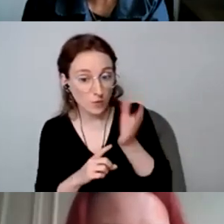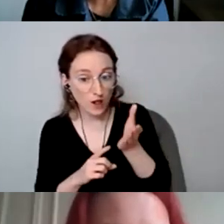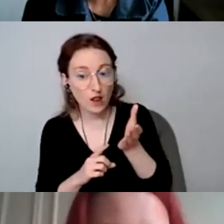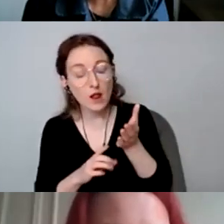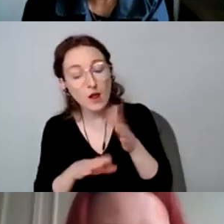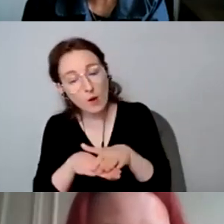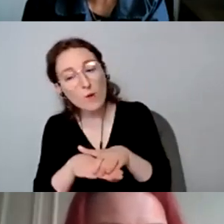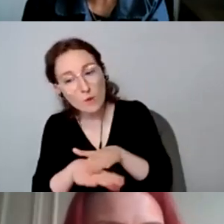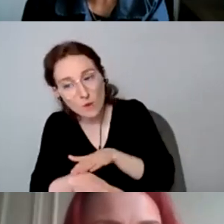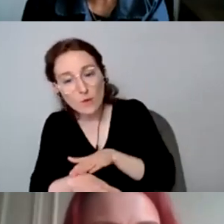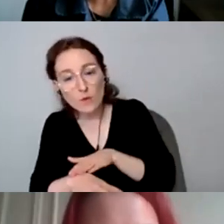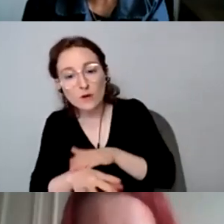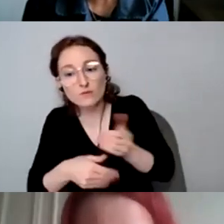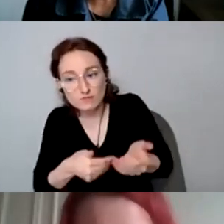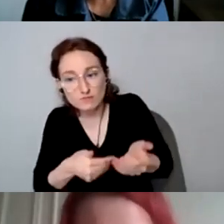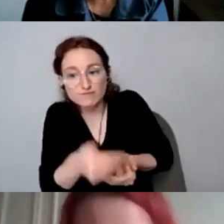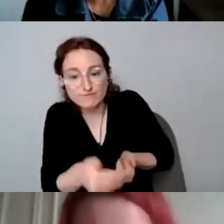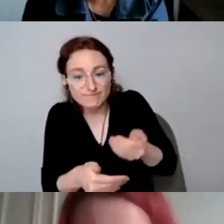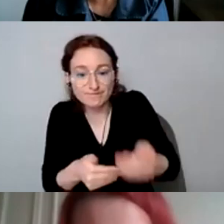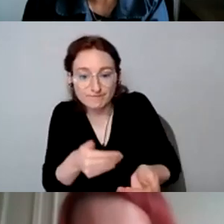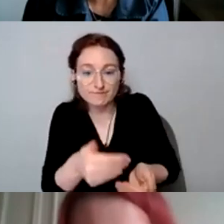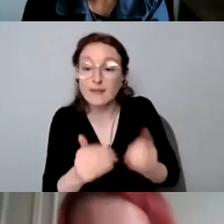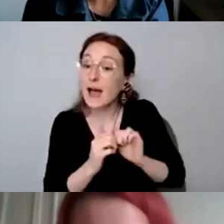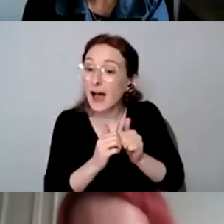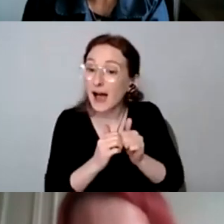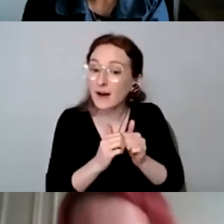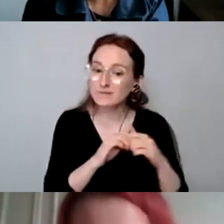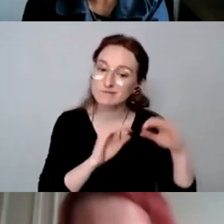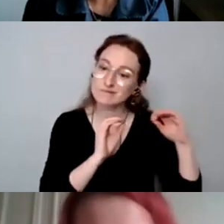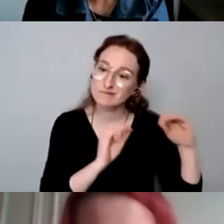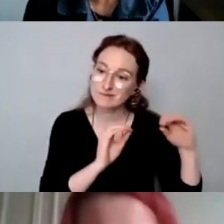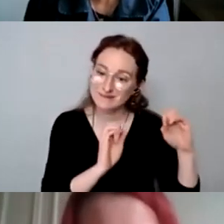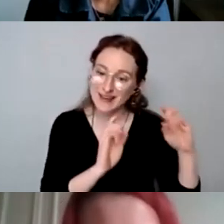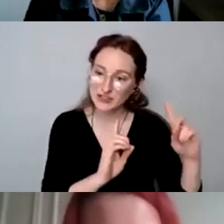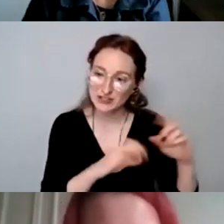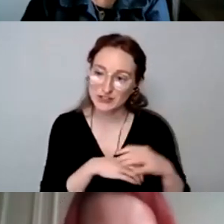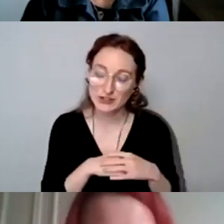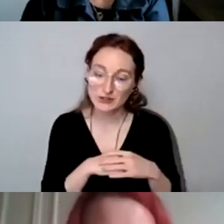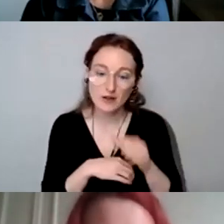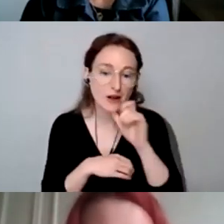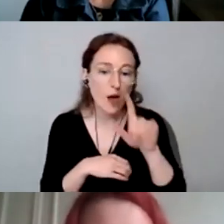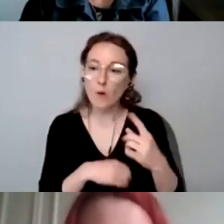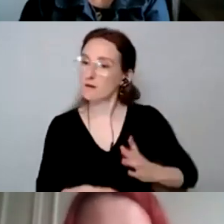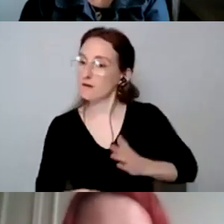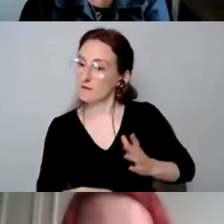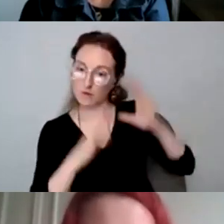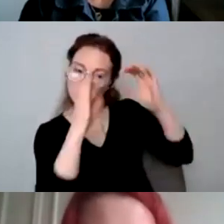gradually be formed through education, but not only through formal education.